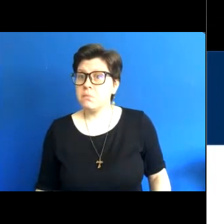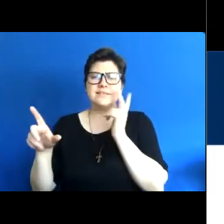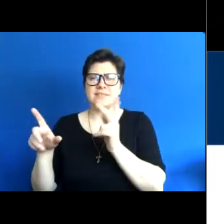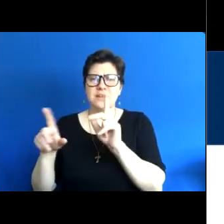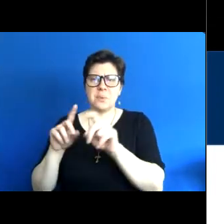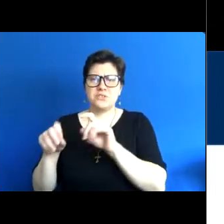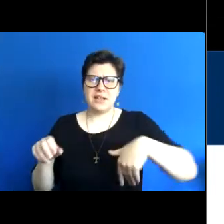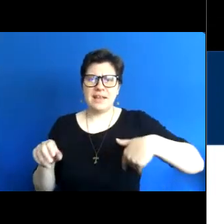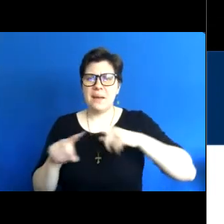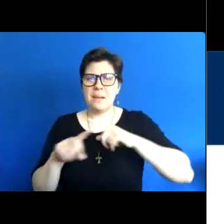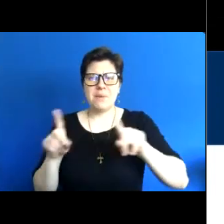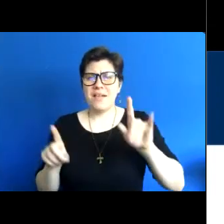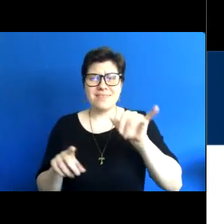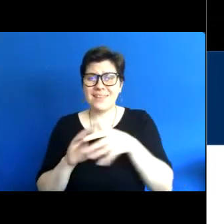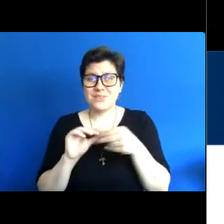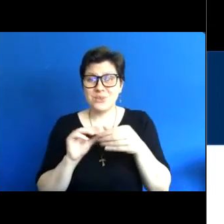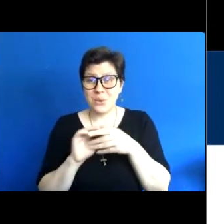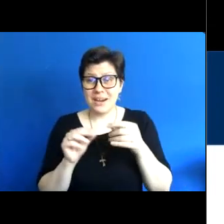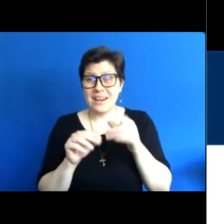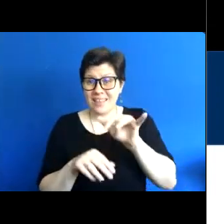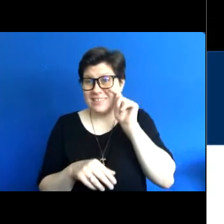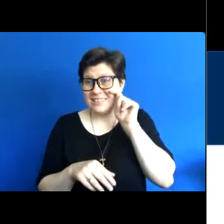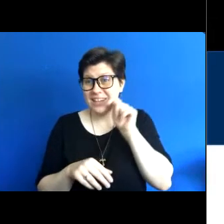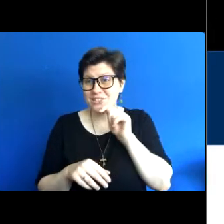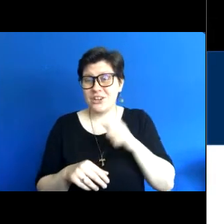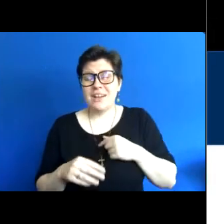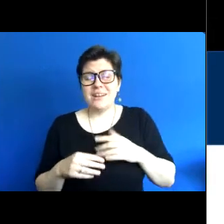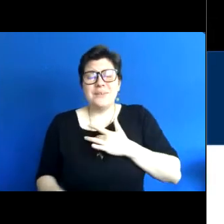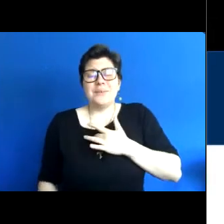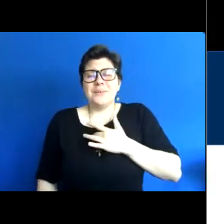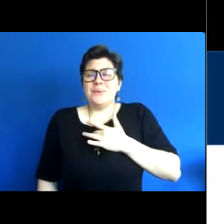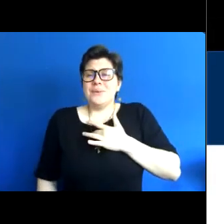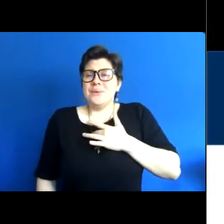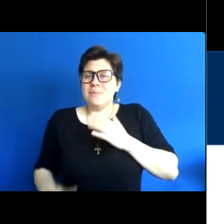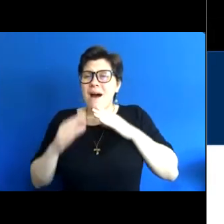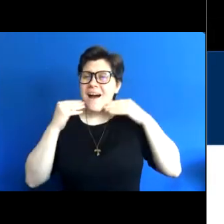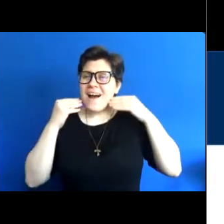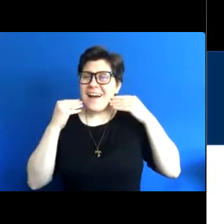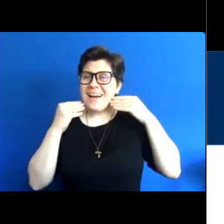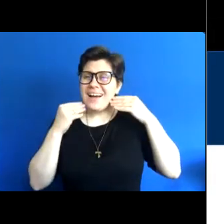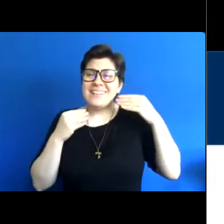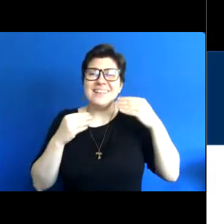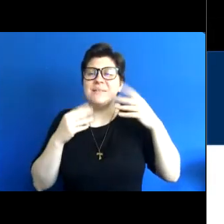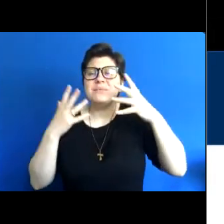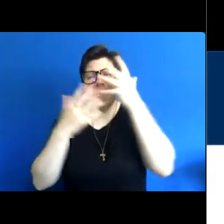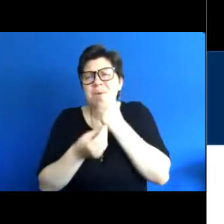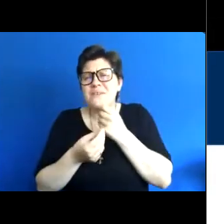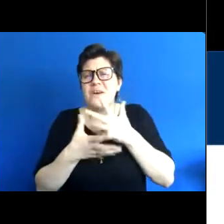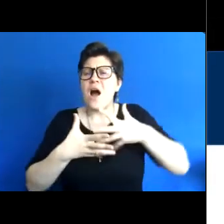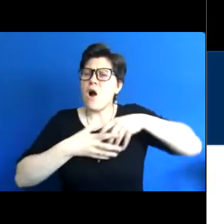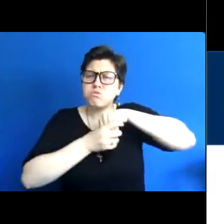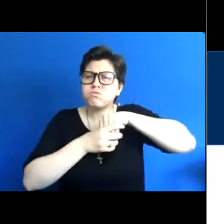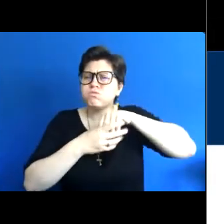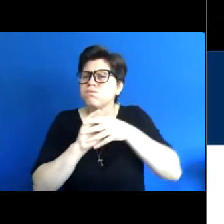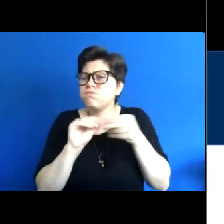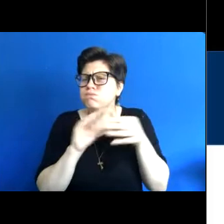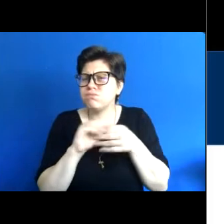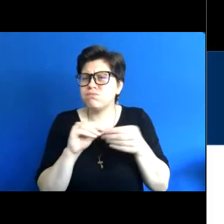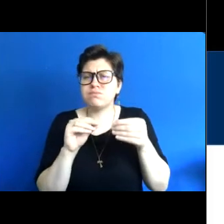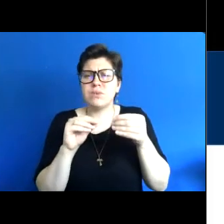I hear you tell that story, Rachel. It's just such a beautiful and just all-encompassing story. Just it's such